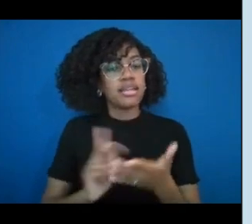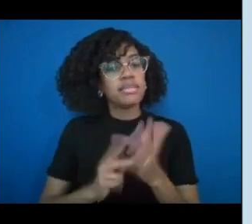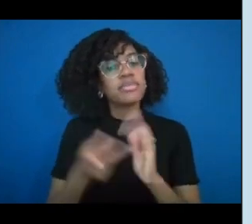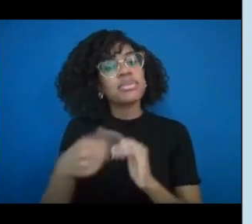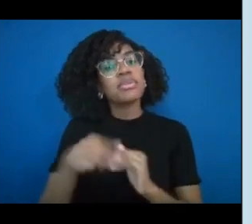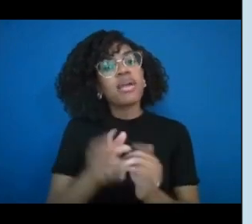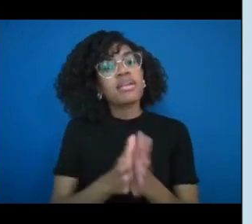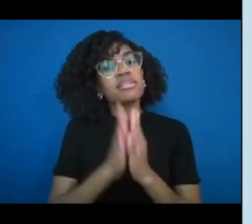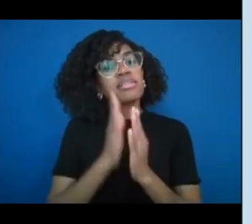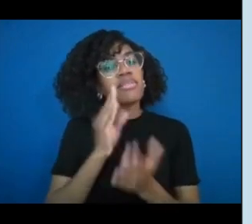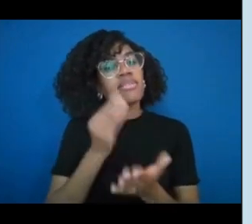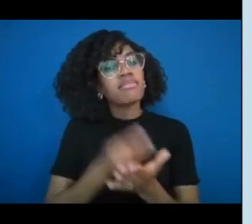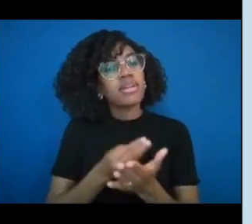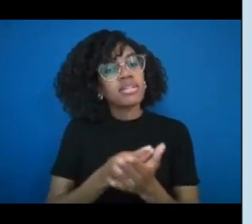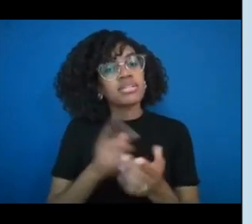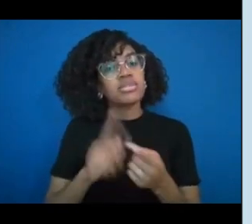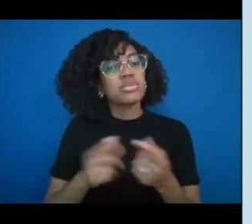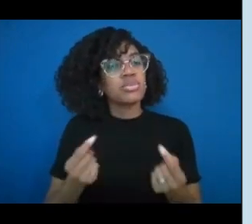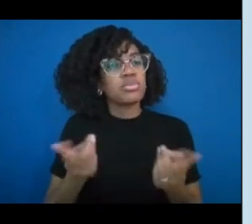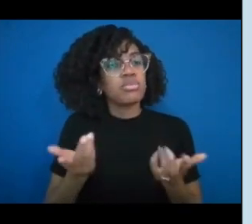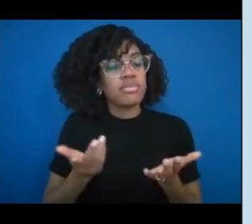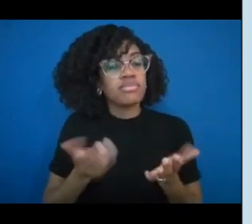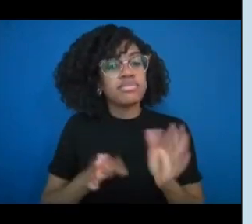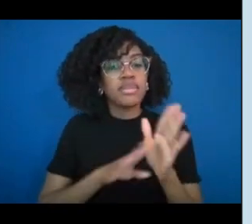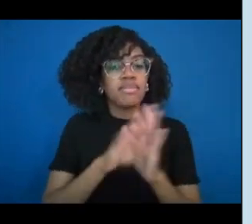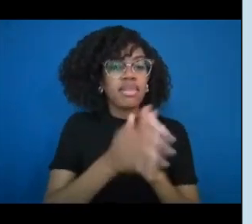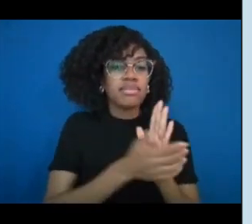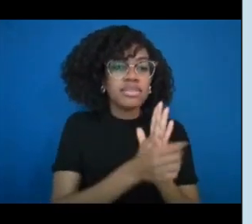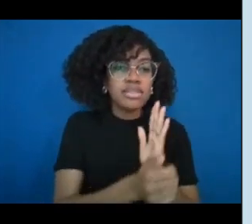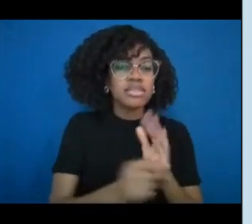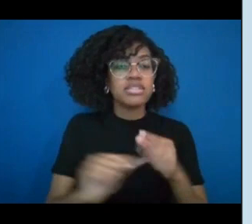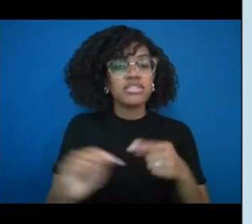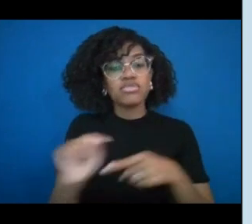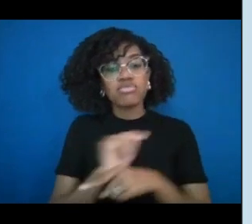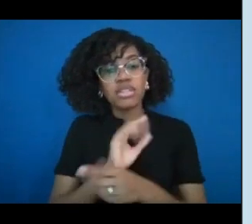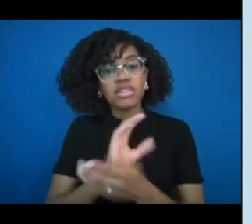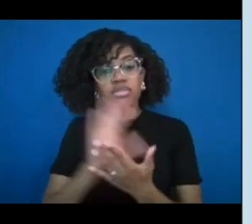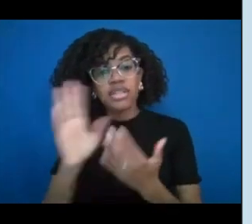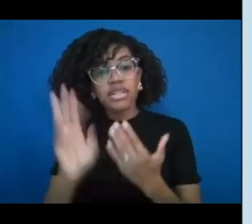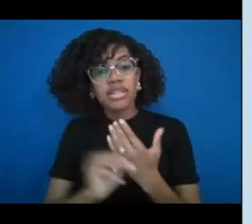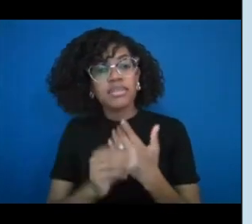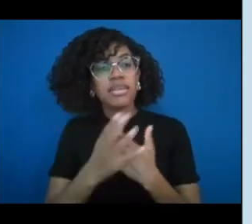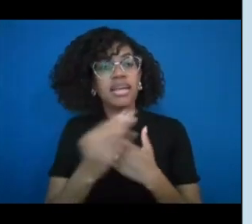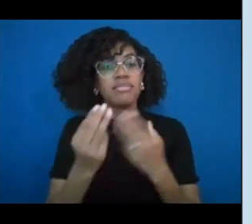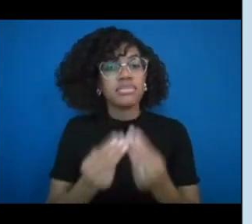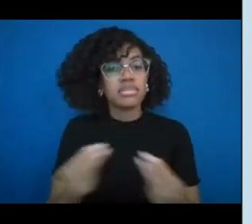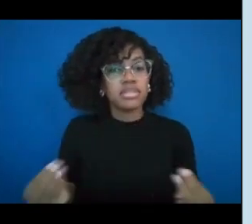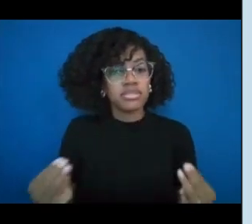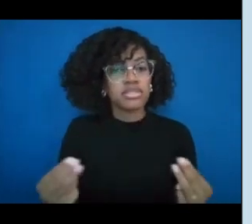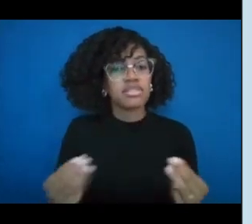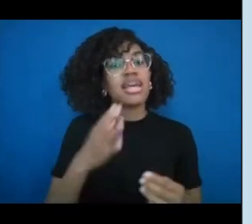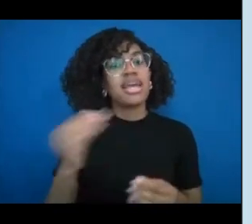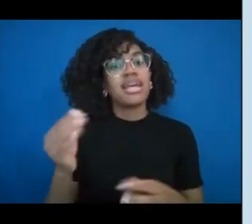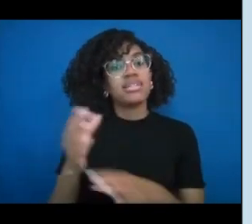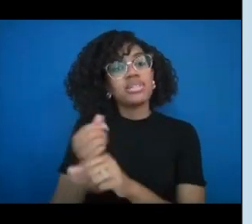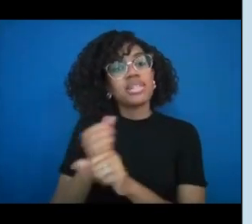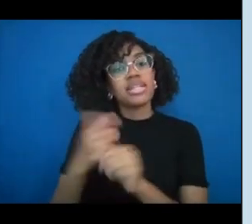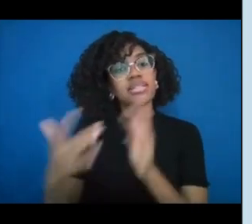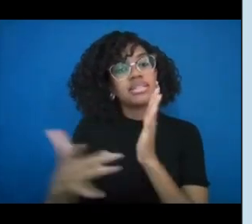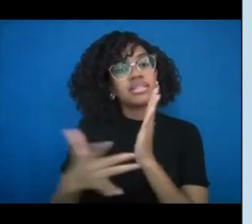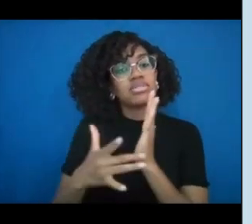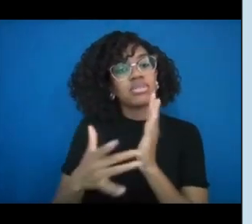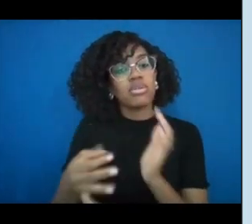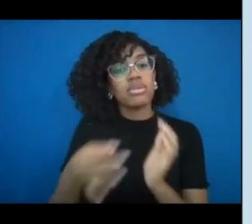the skills training curriculum and materials, and then to secure the technical expertise to train